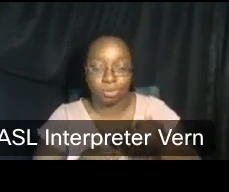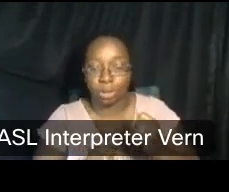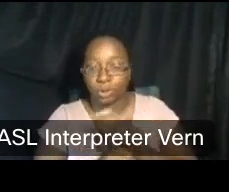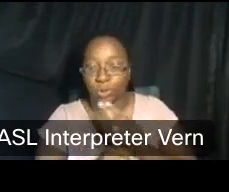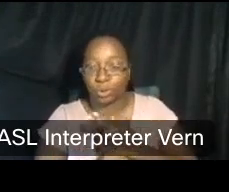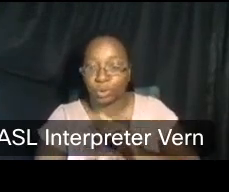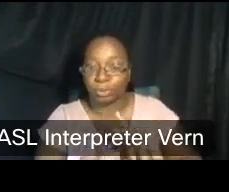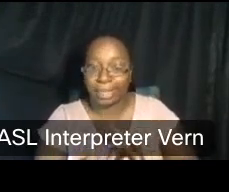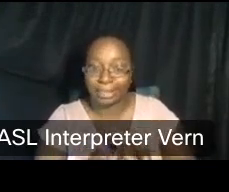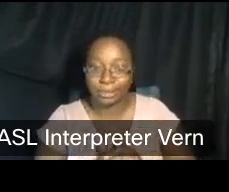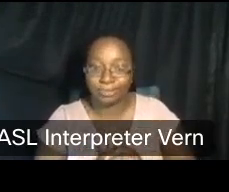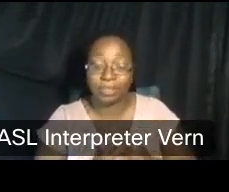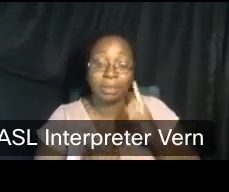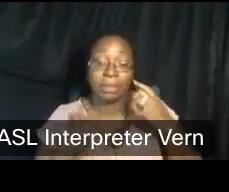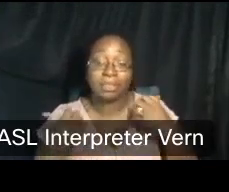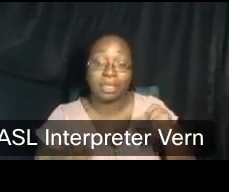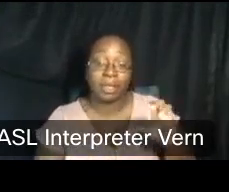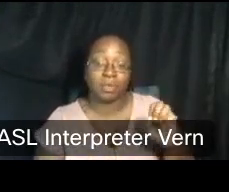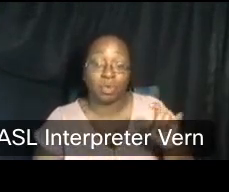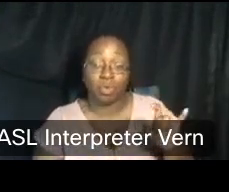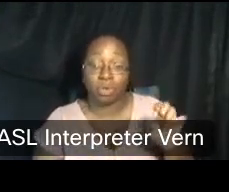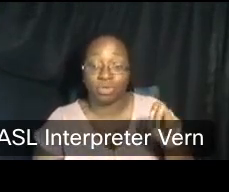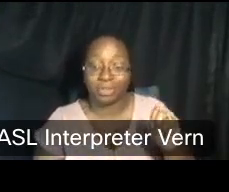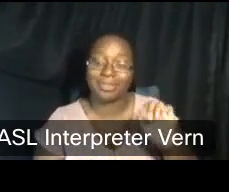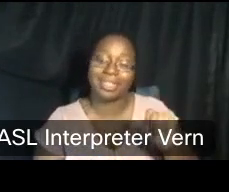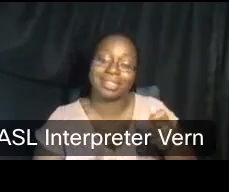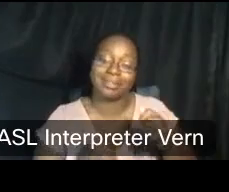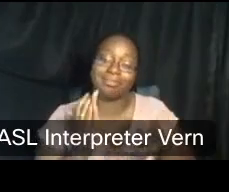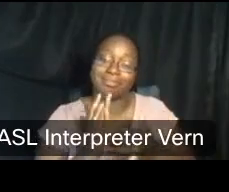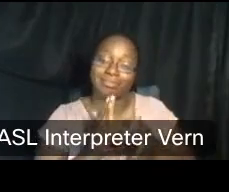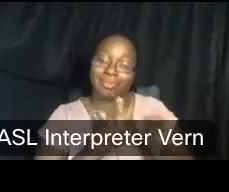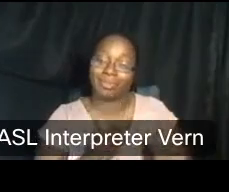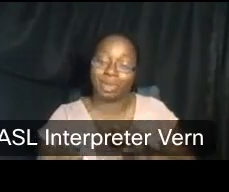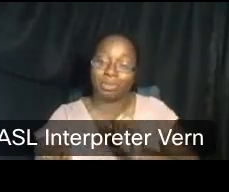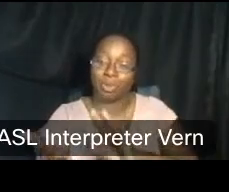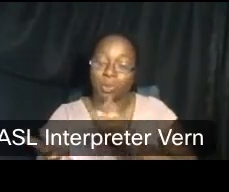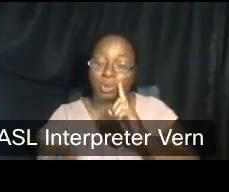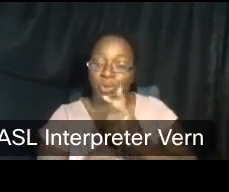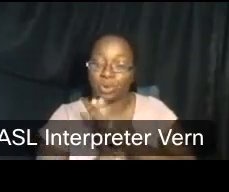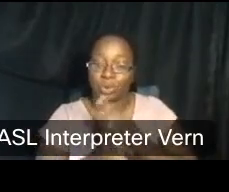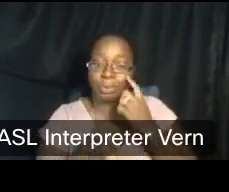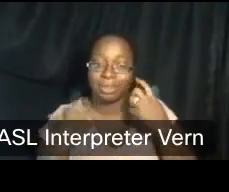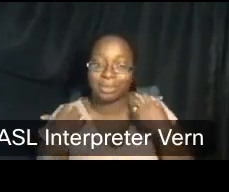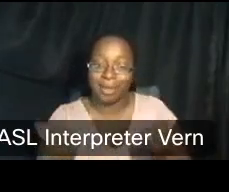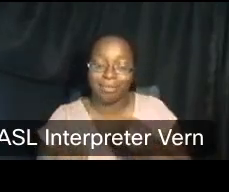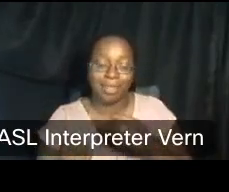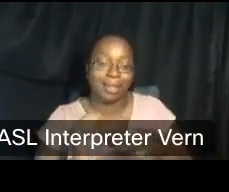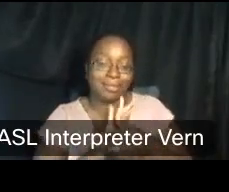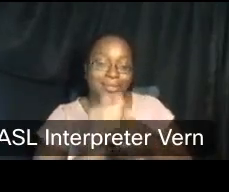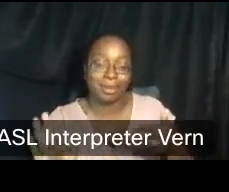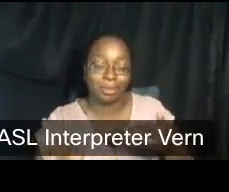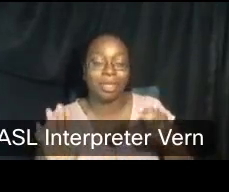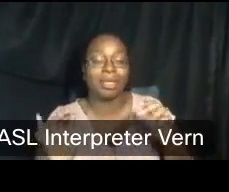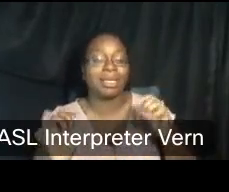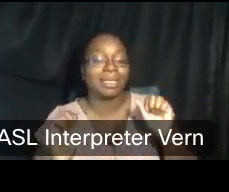over survivor, which can include undermining the mental health and emotional stability of a survivor, which can